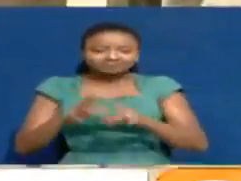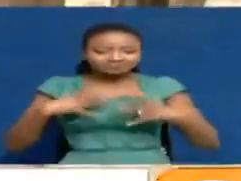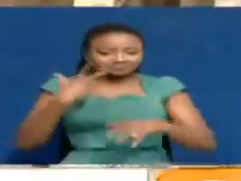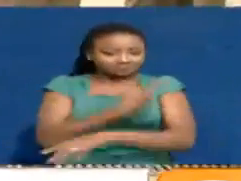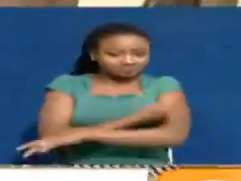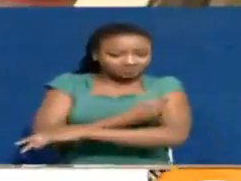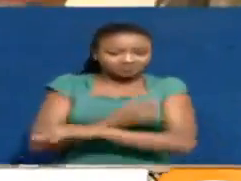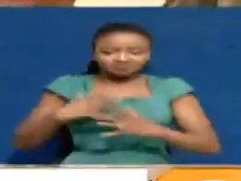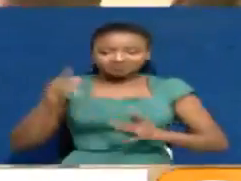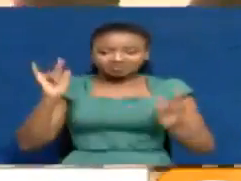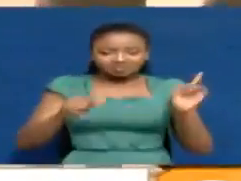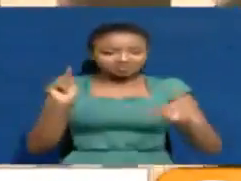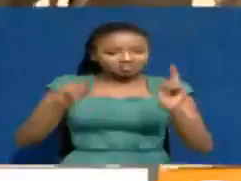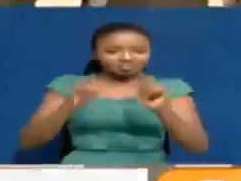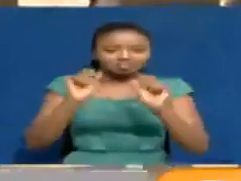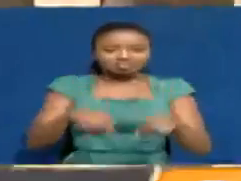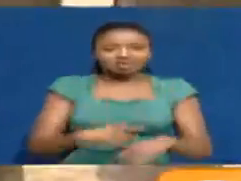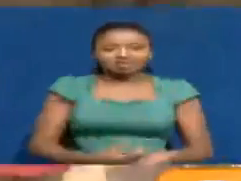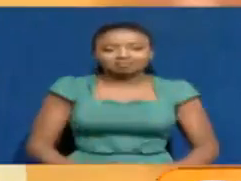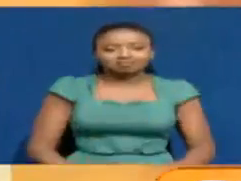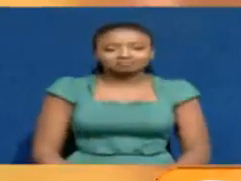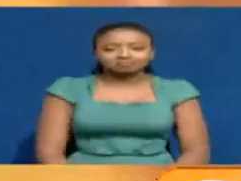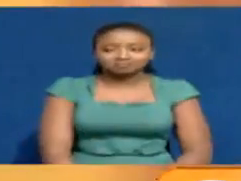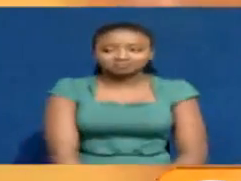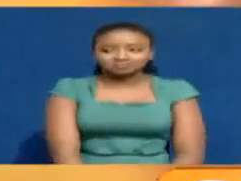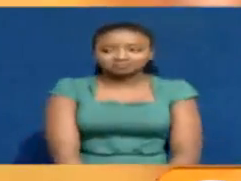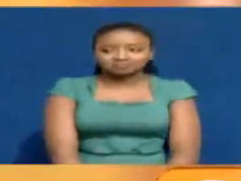to a resurgence in tourism locally. Faisal Ahmed, Citizen TV, Nairobi.